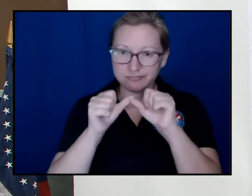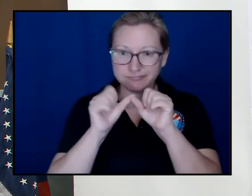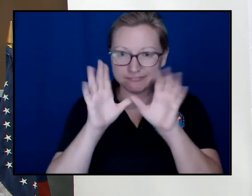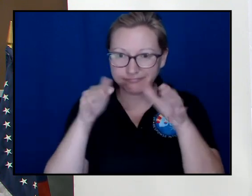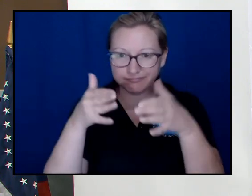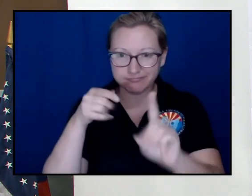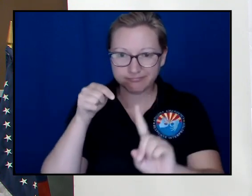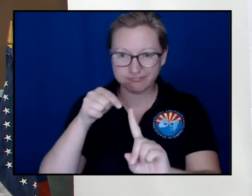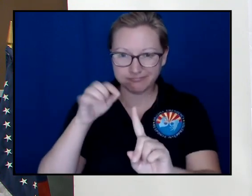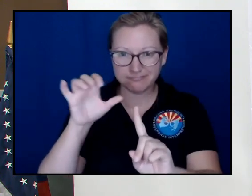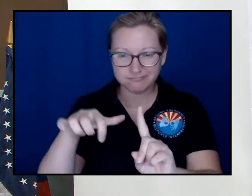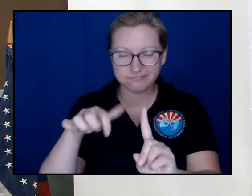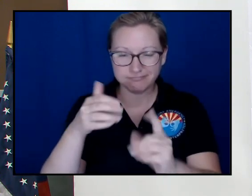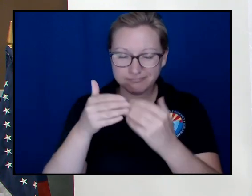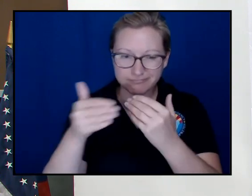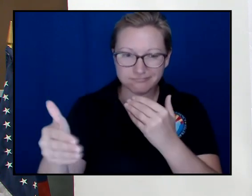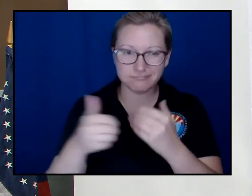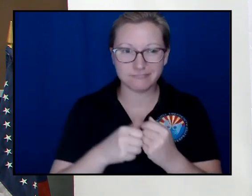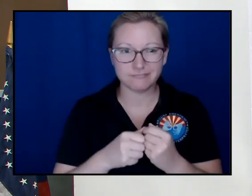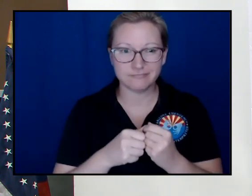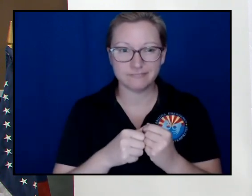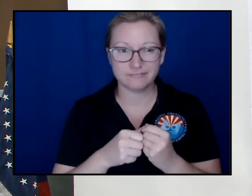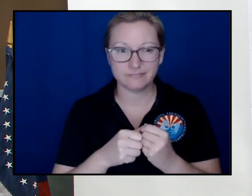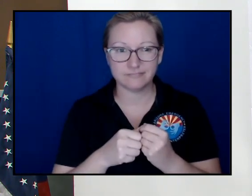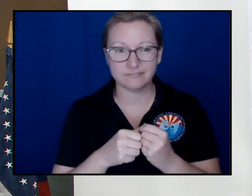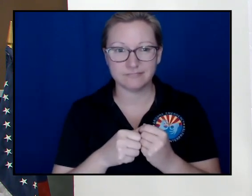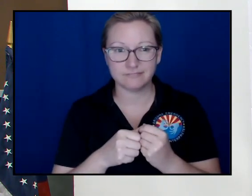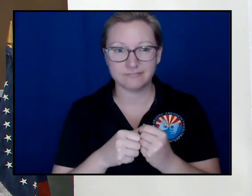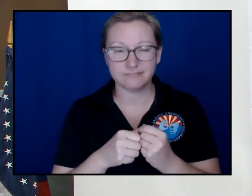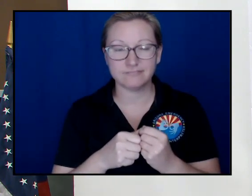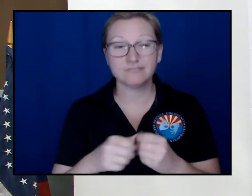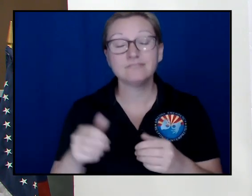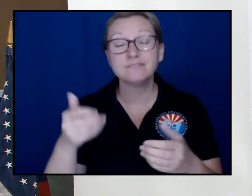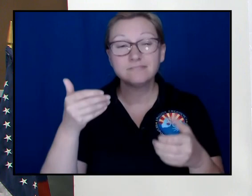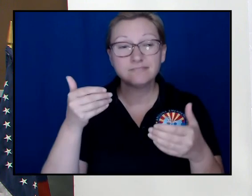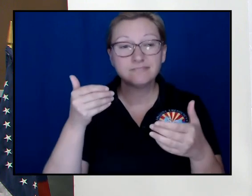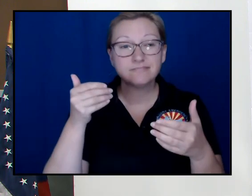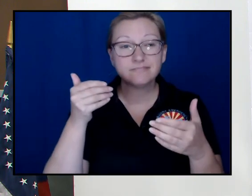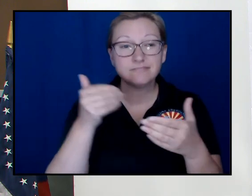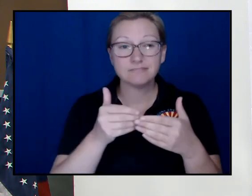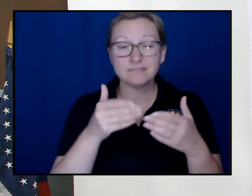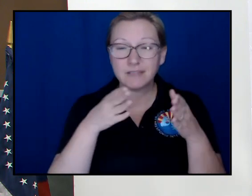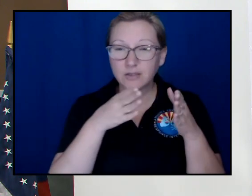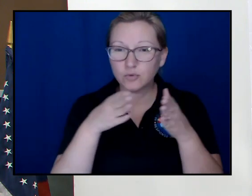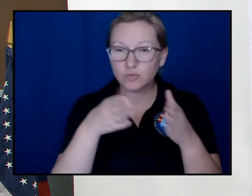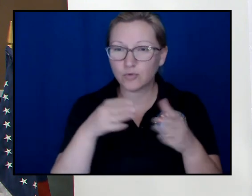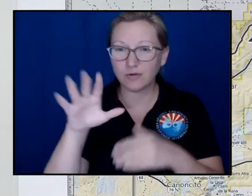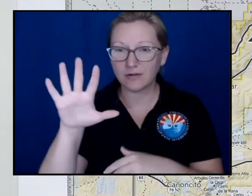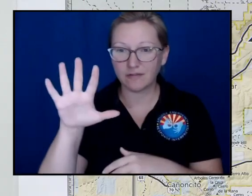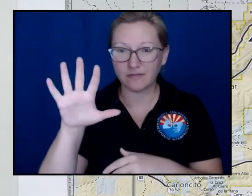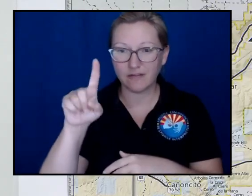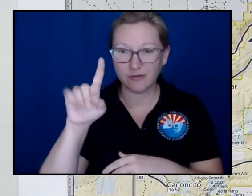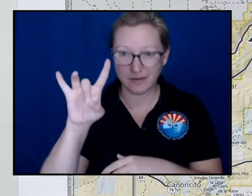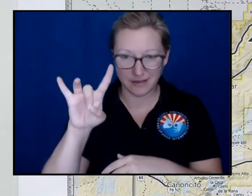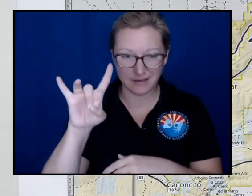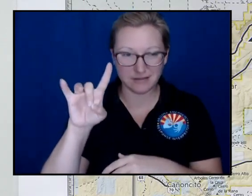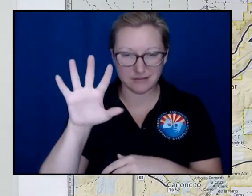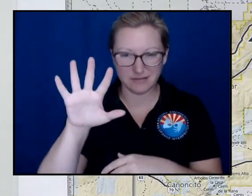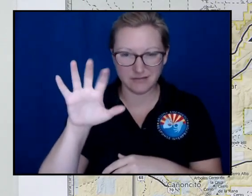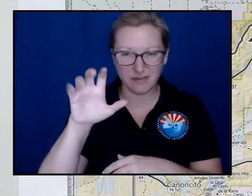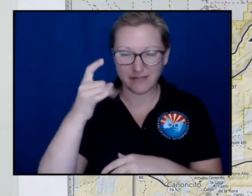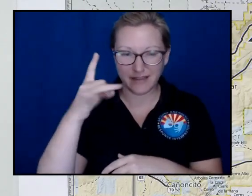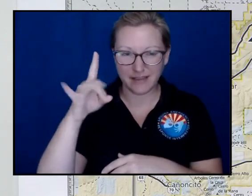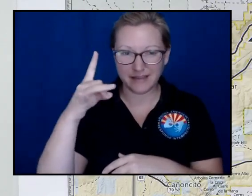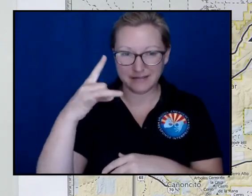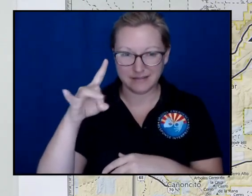then along the 518 kind of corridor, there's still some lines that need to be repaired, and they're working on that, or